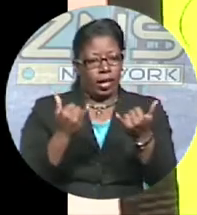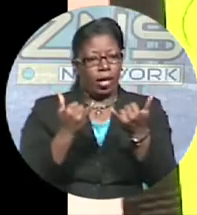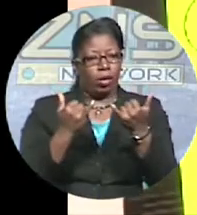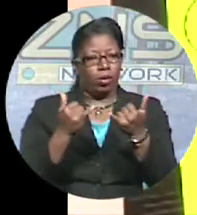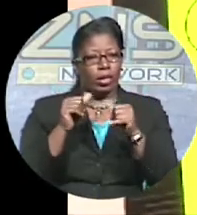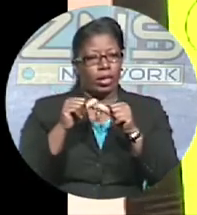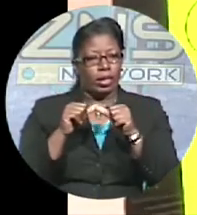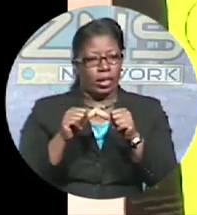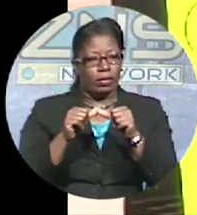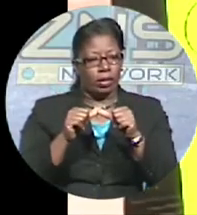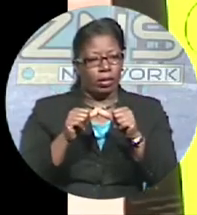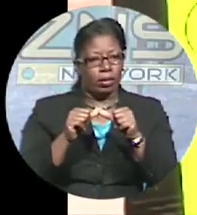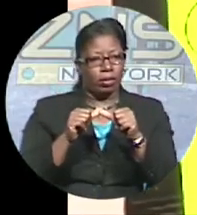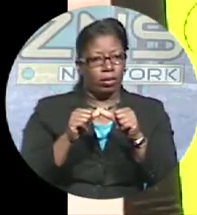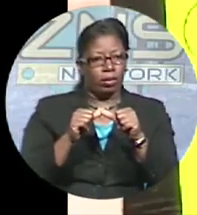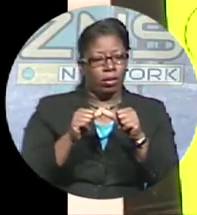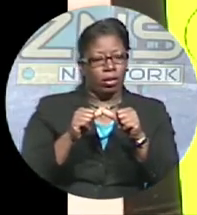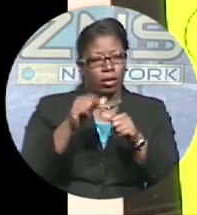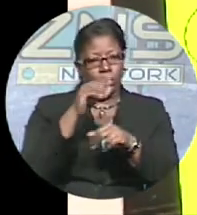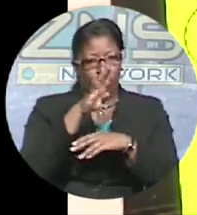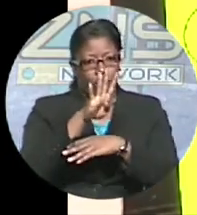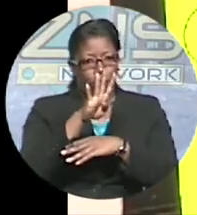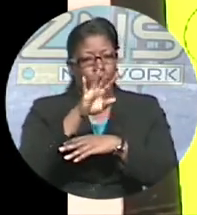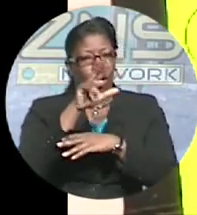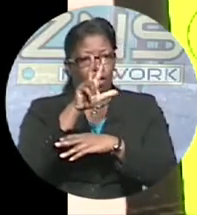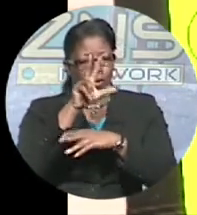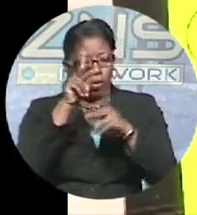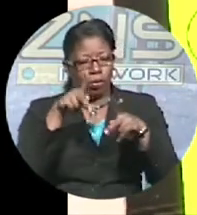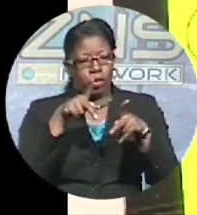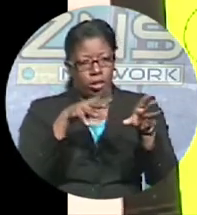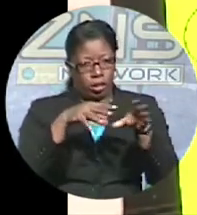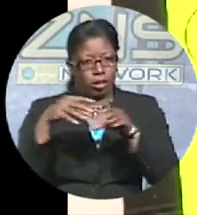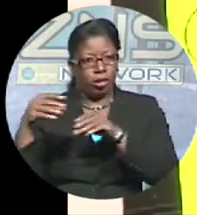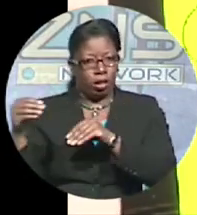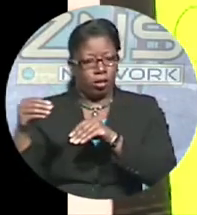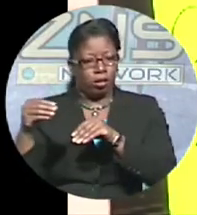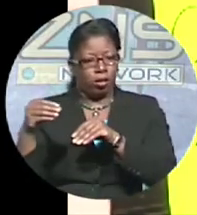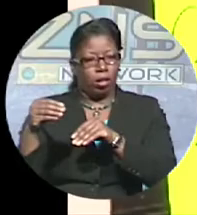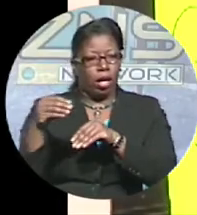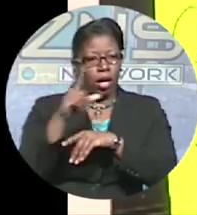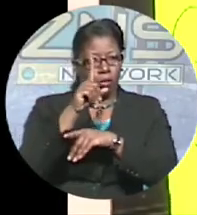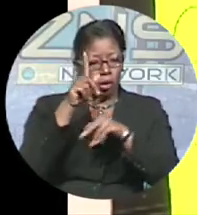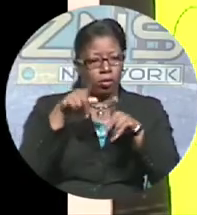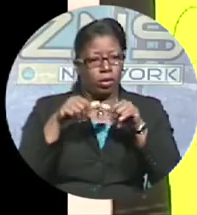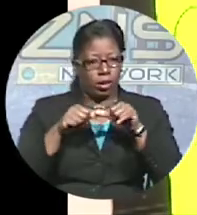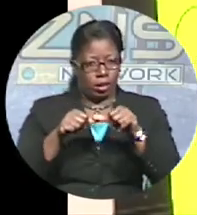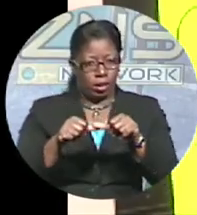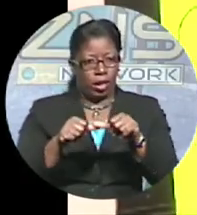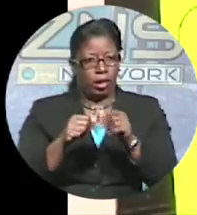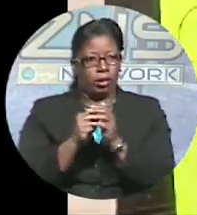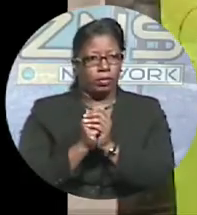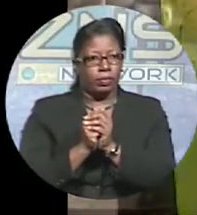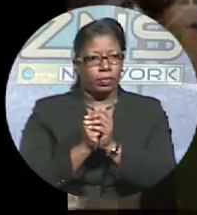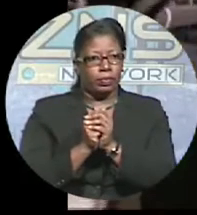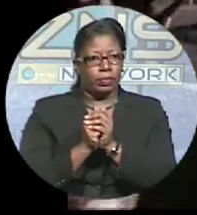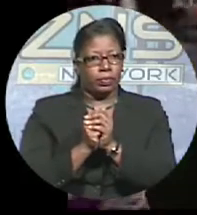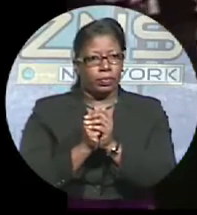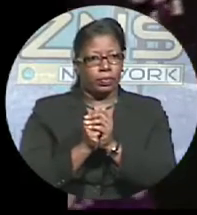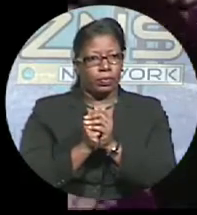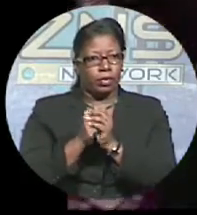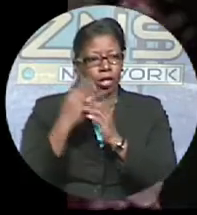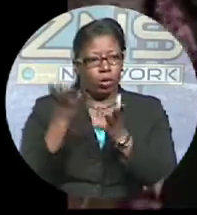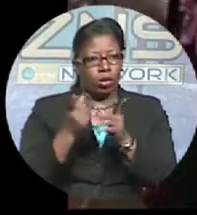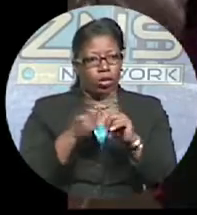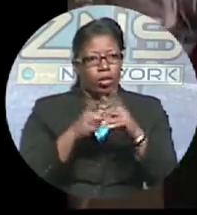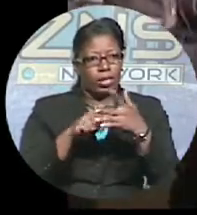Major as the sole person running for the top position. He shared with us some of his plans for the new term. Basically, to look at starting a